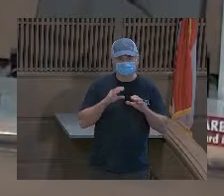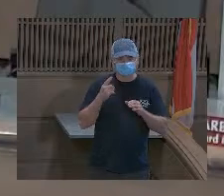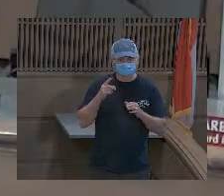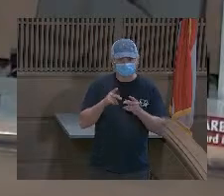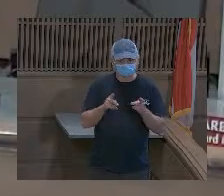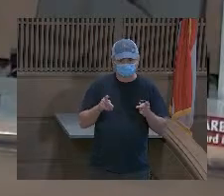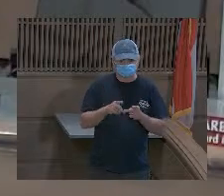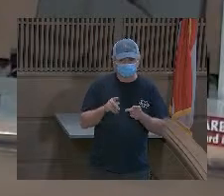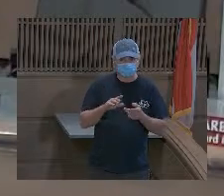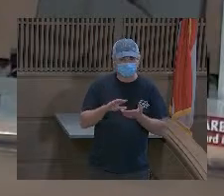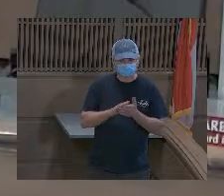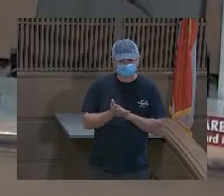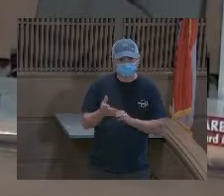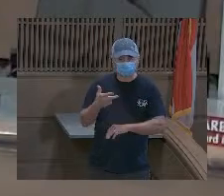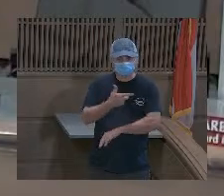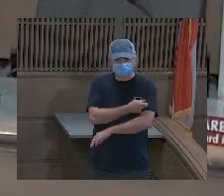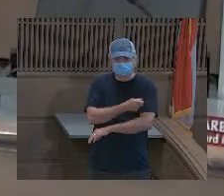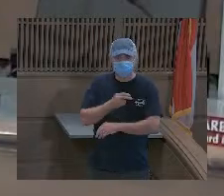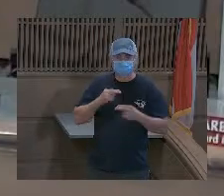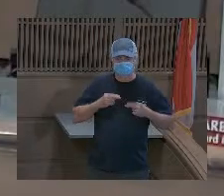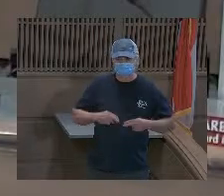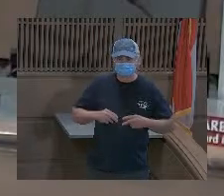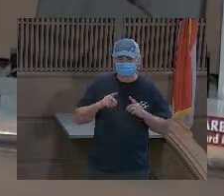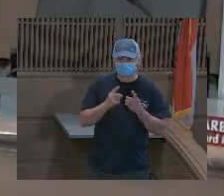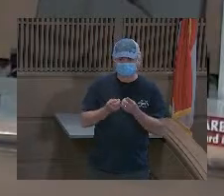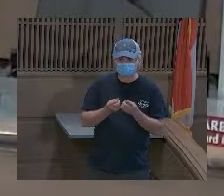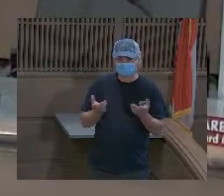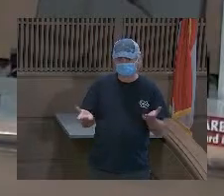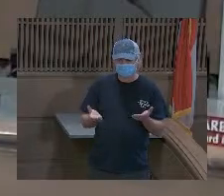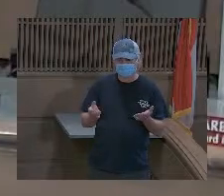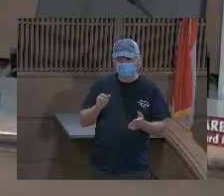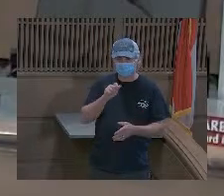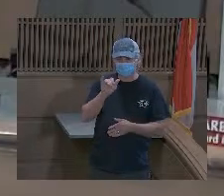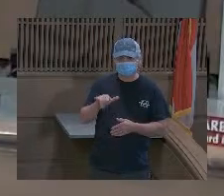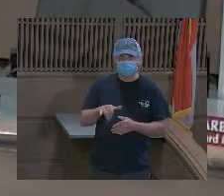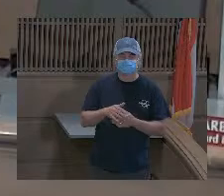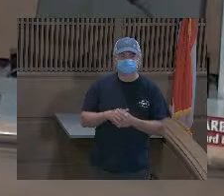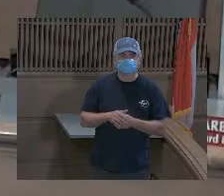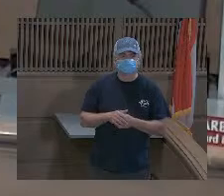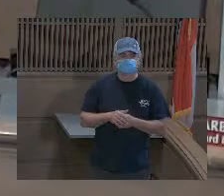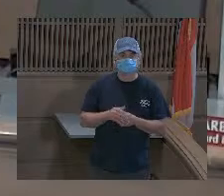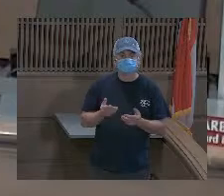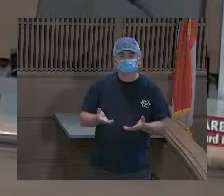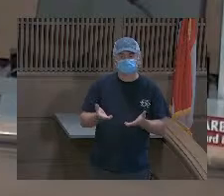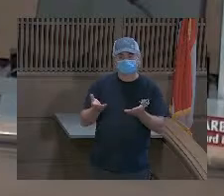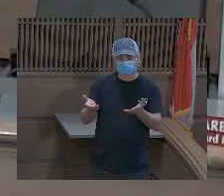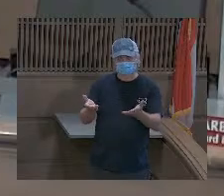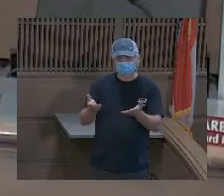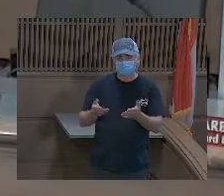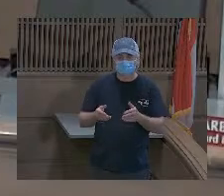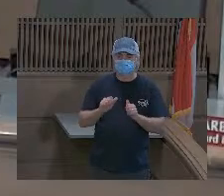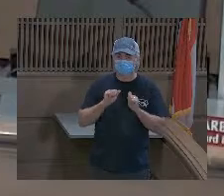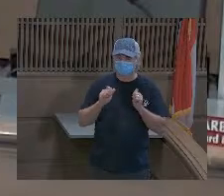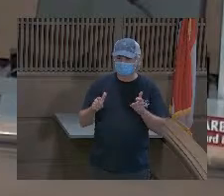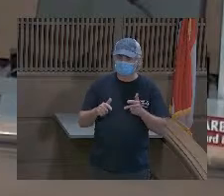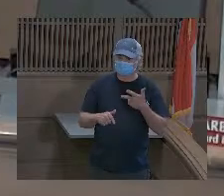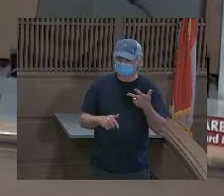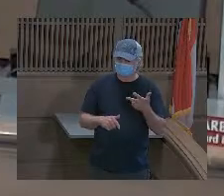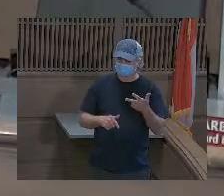vaccine, the health department in Dougherty County, in fact in every county, offers all three of the